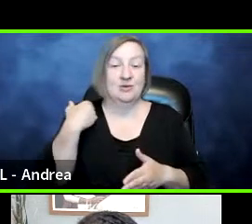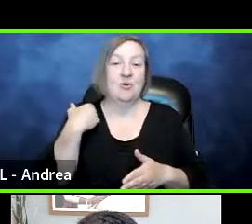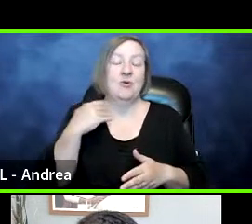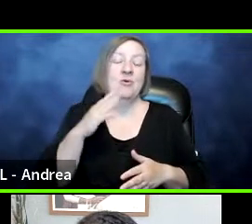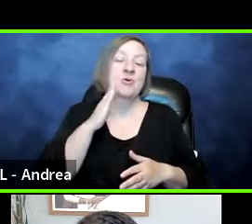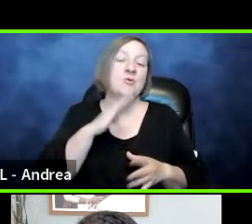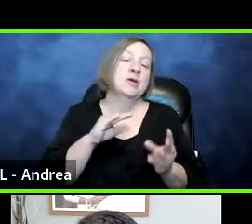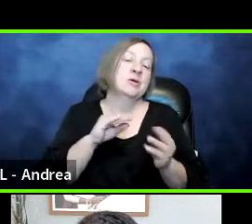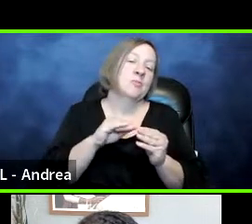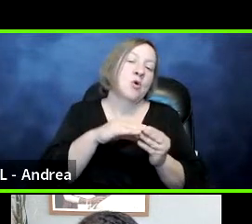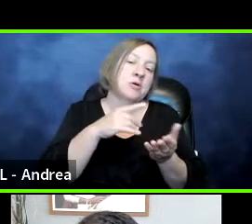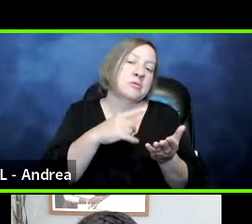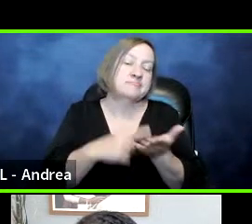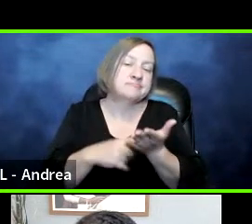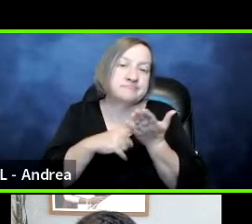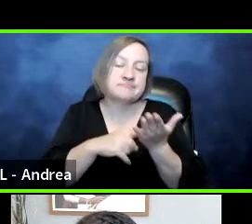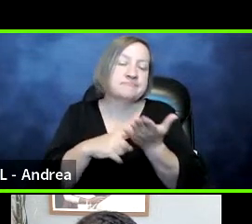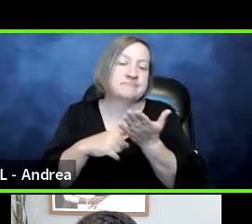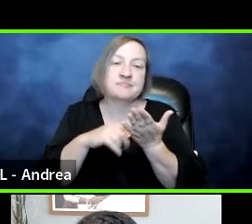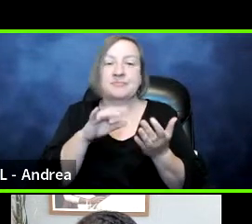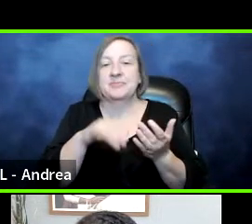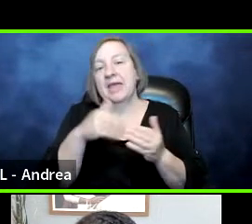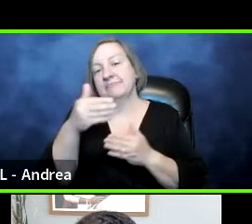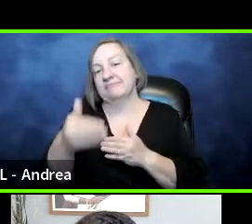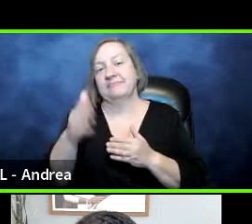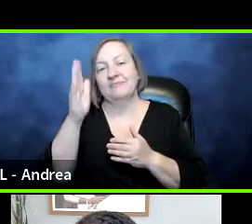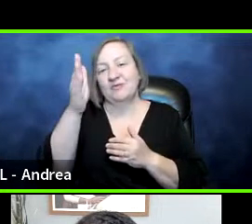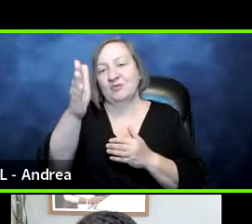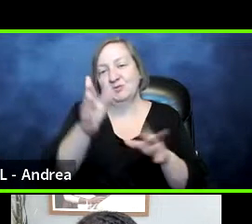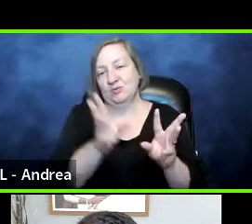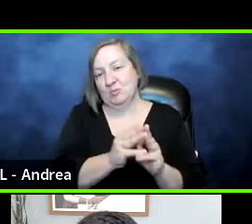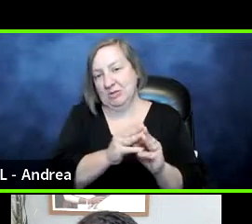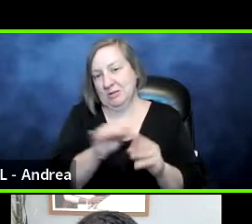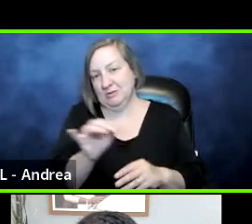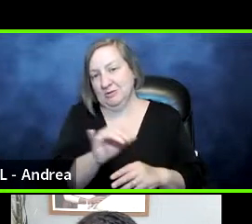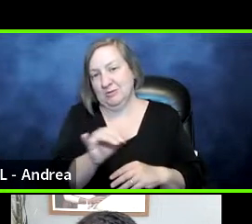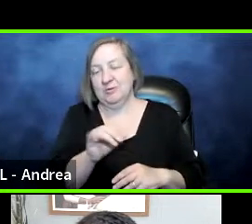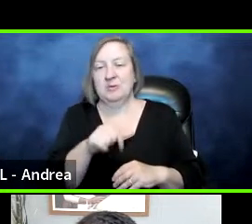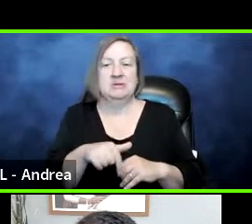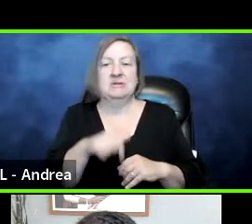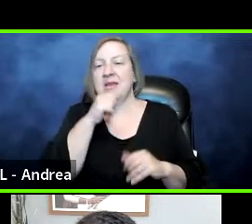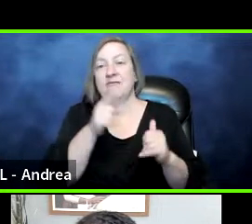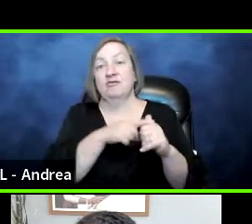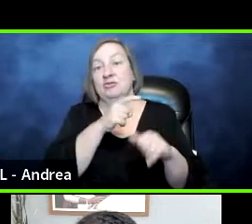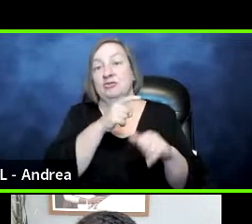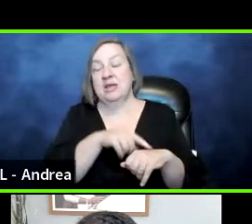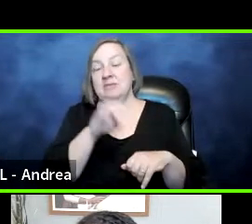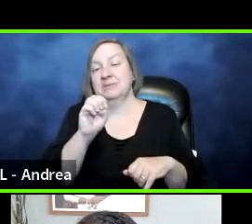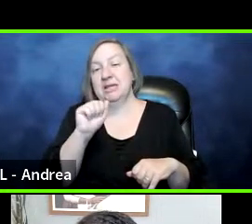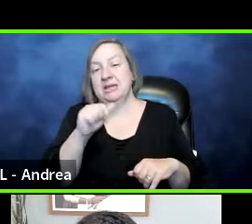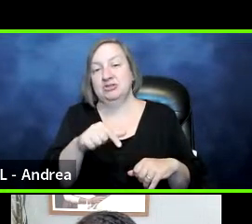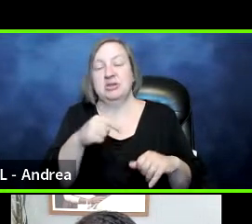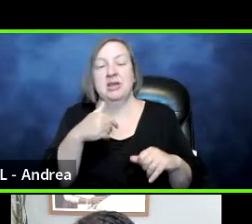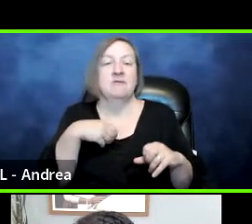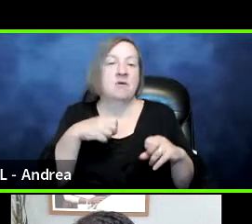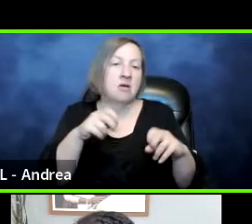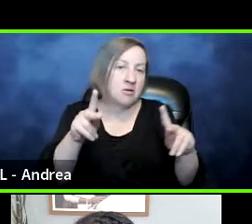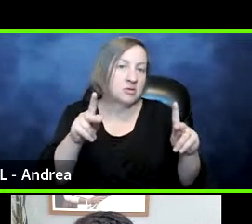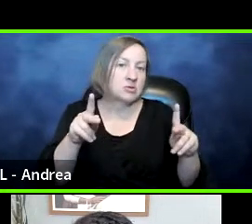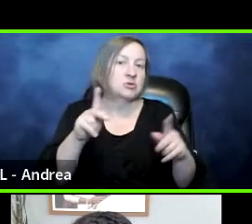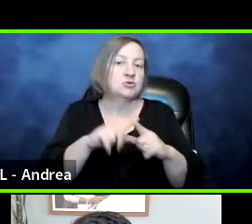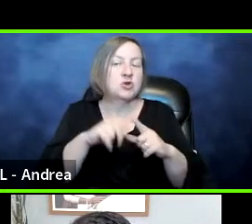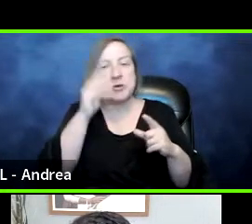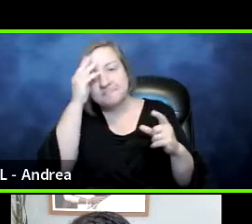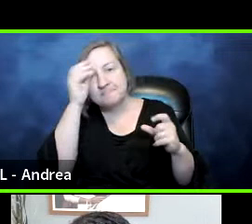another slice at that apple at a future meeting. So this is not the first time that the EAG will have an opportunity of weighing